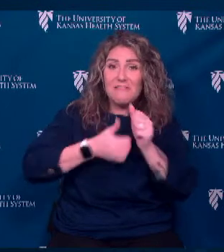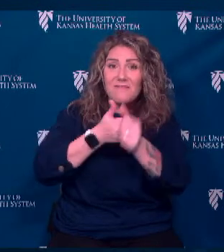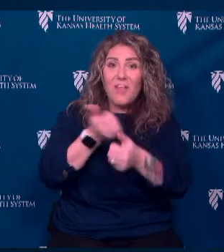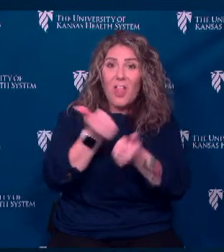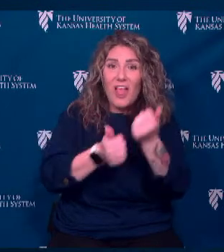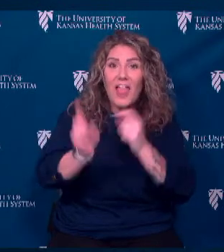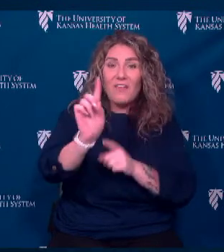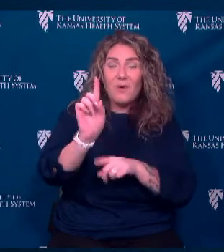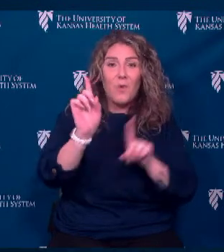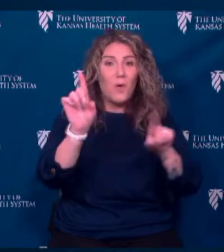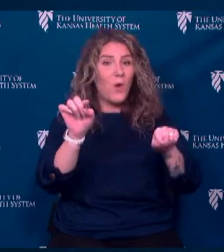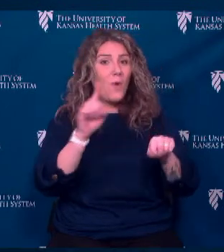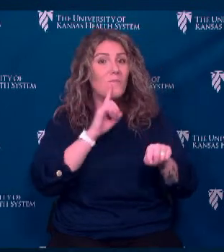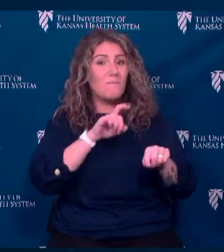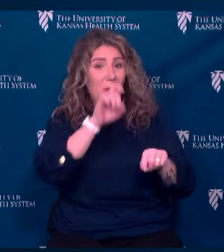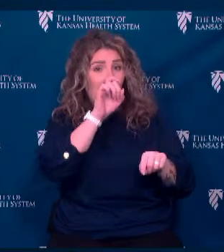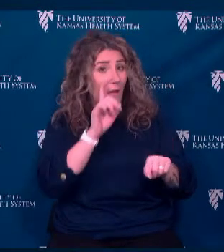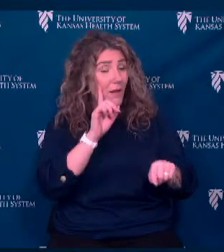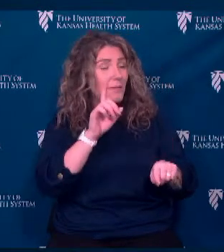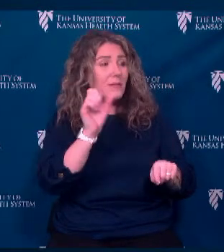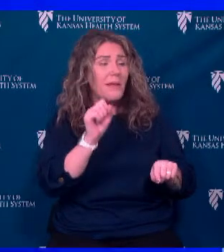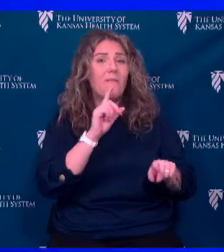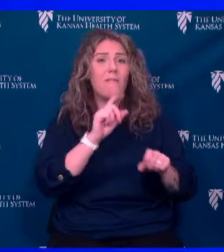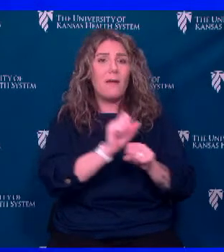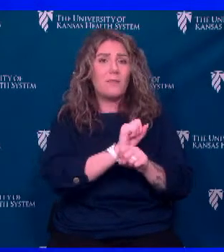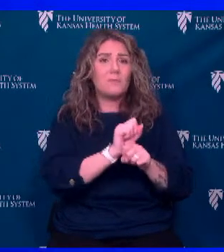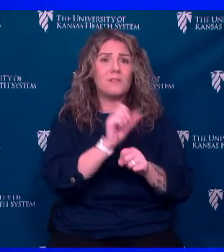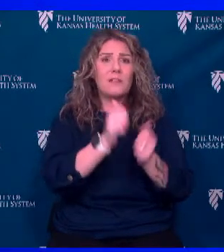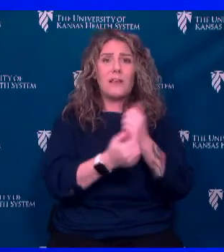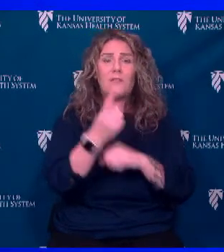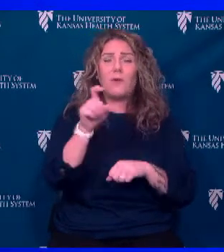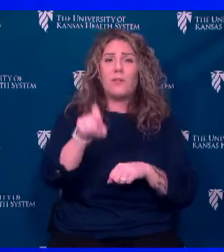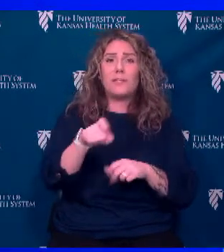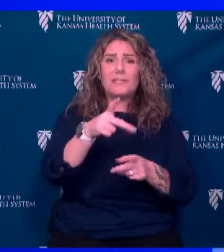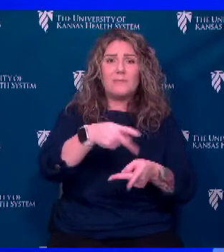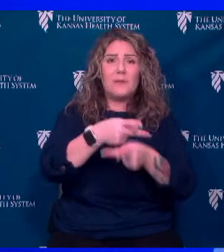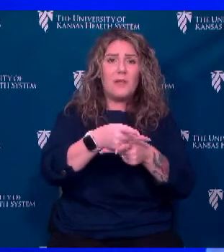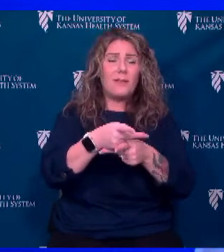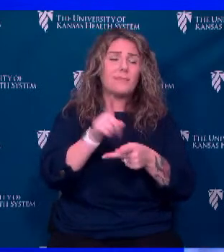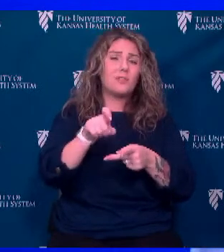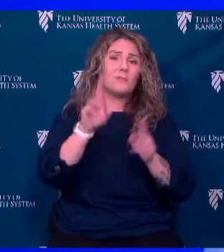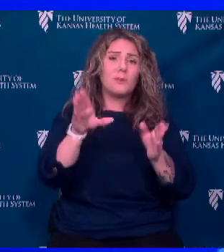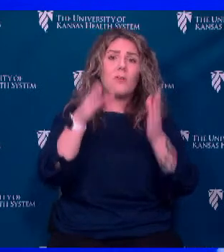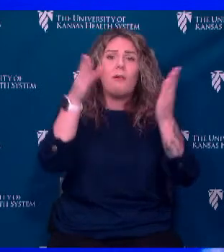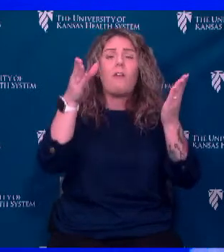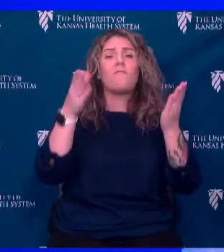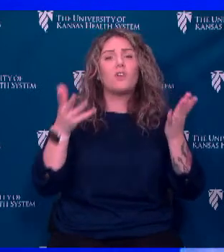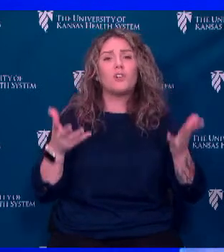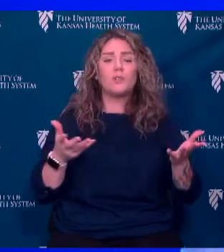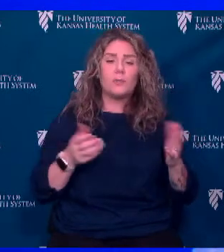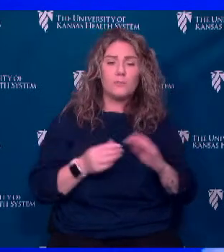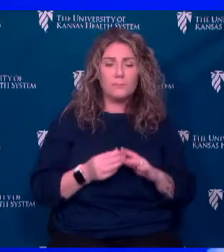Hawkeye. Yeah, absolutely they do. And I think everybody needs to be careful. I think you should be offered some